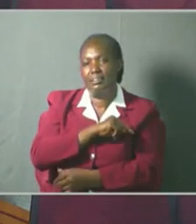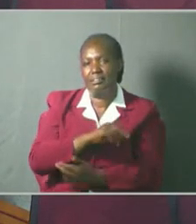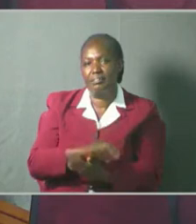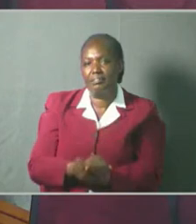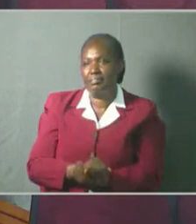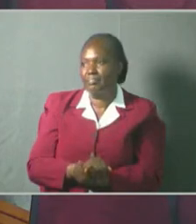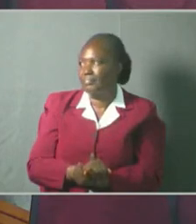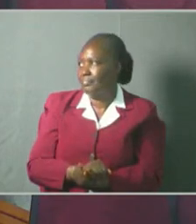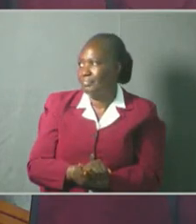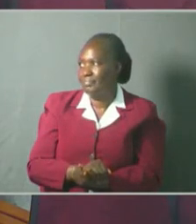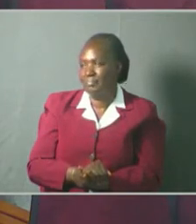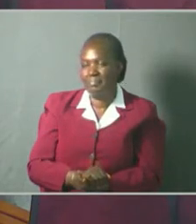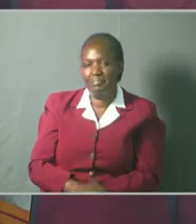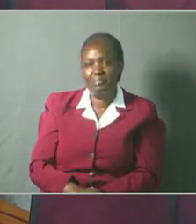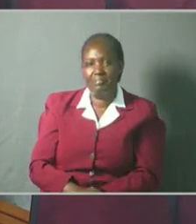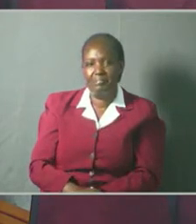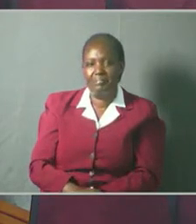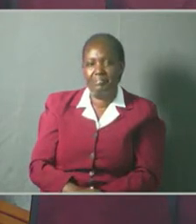Thank you.